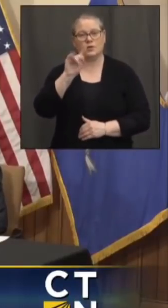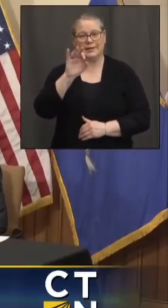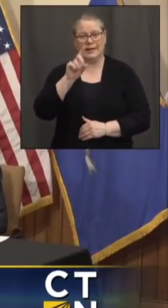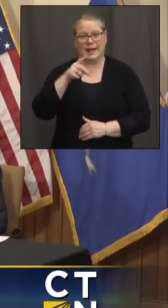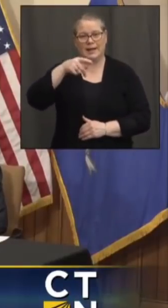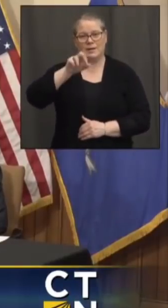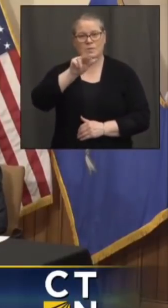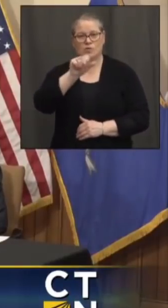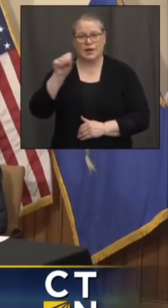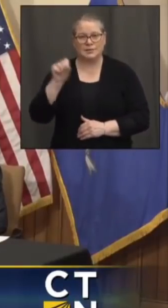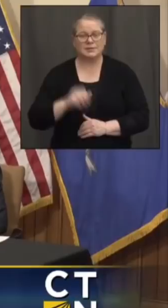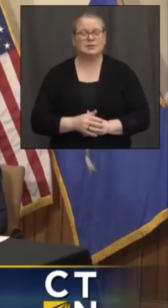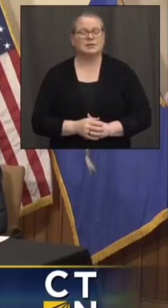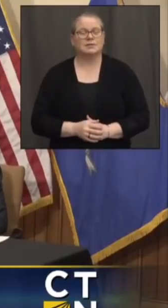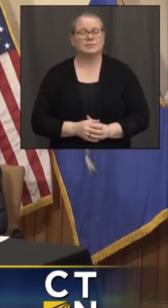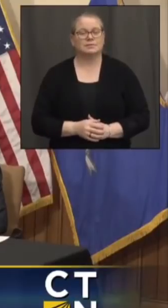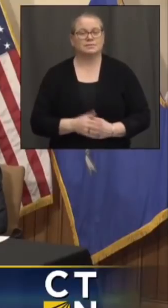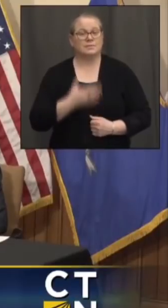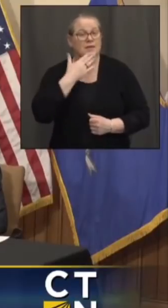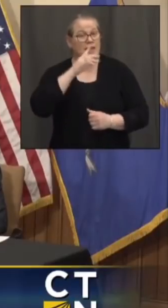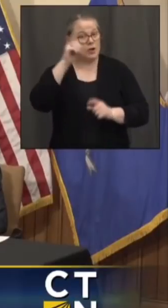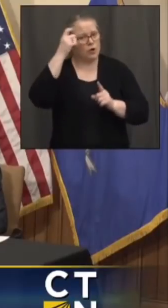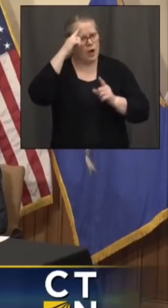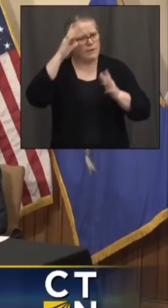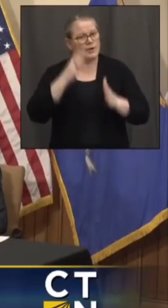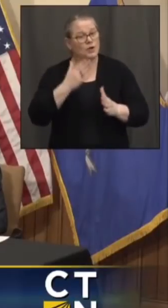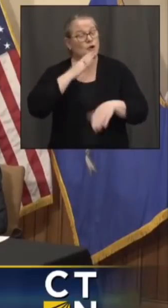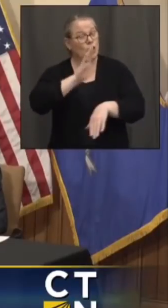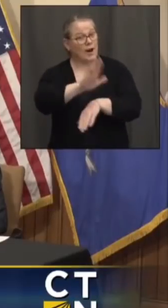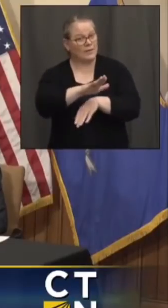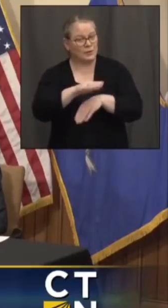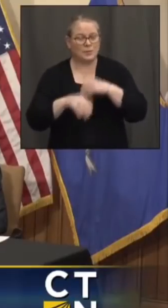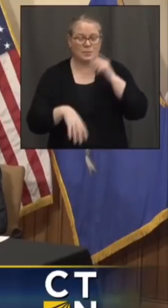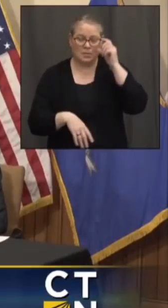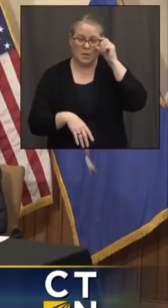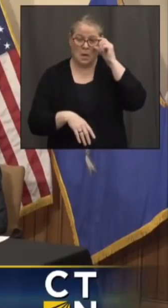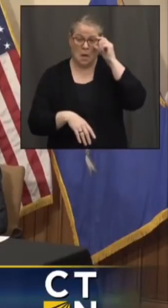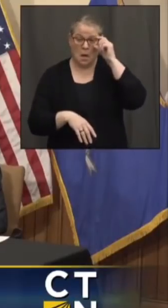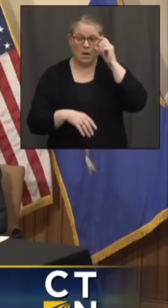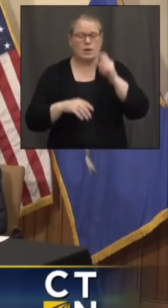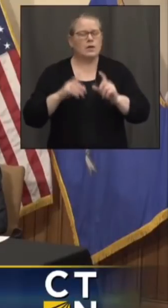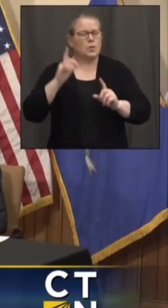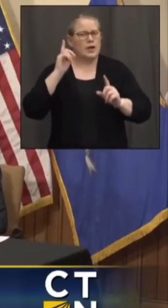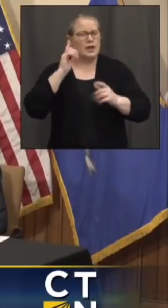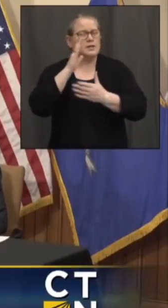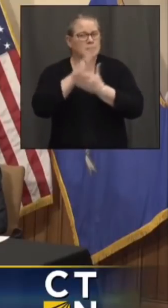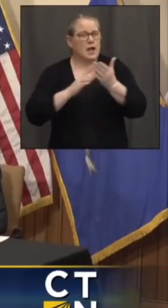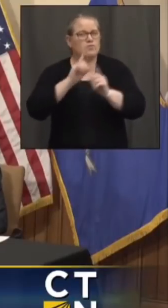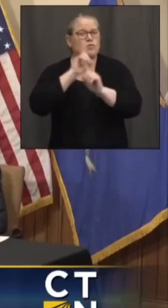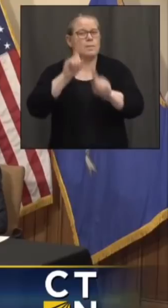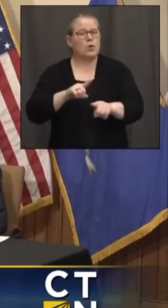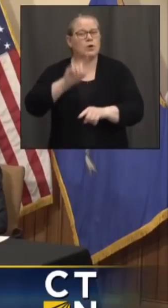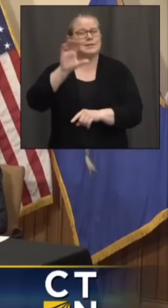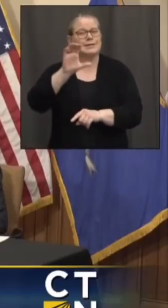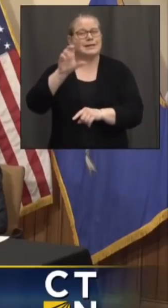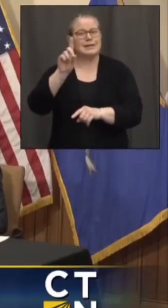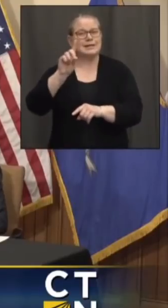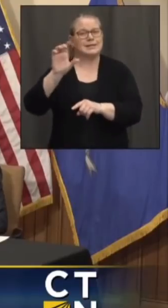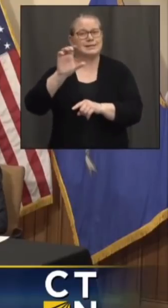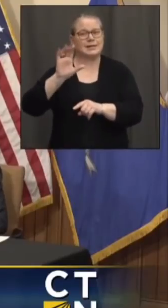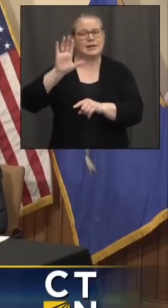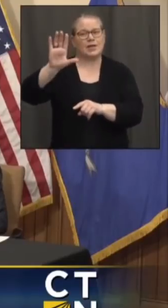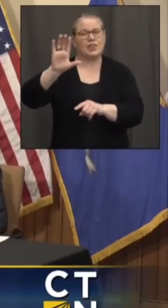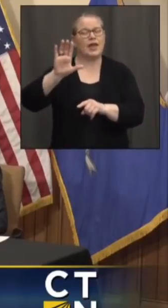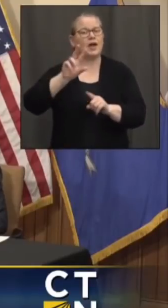Max. Governor, good afternoon. There have been reports that the CDC's VAM system, the appointment system,